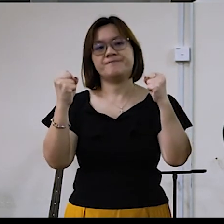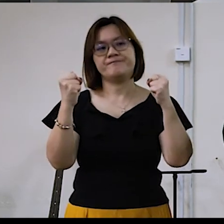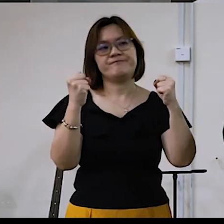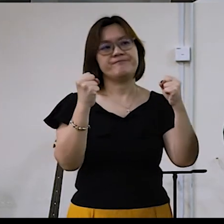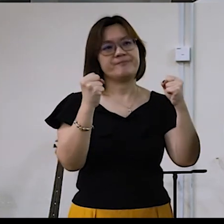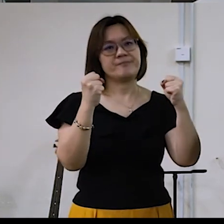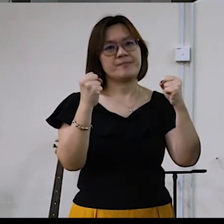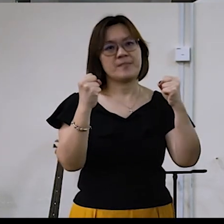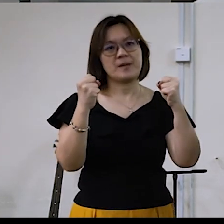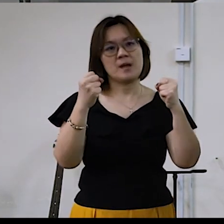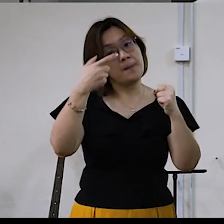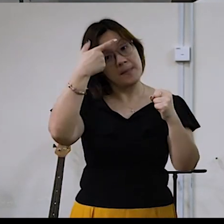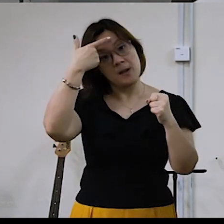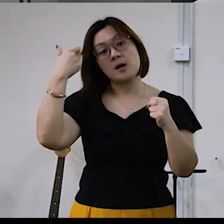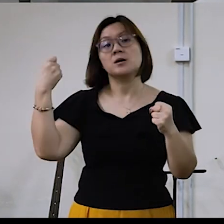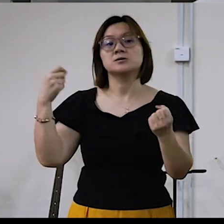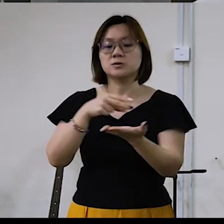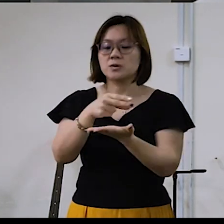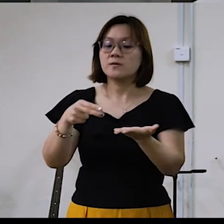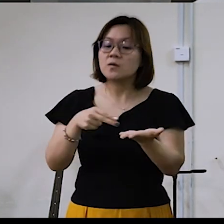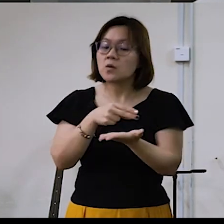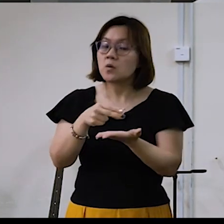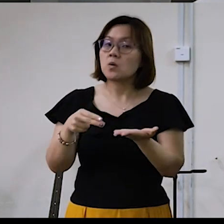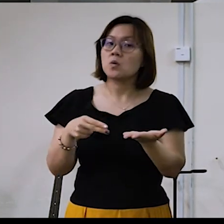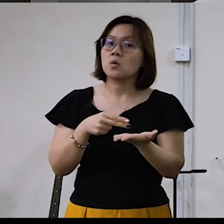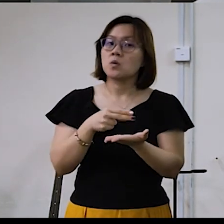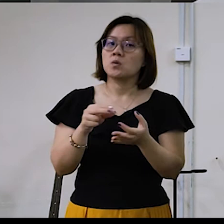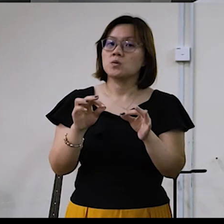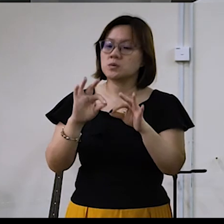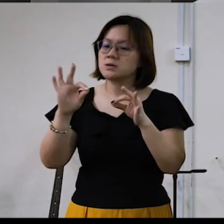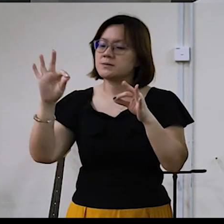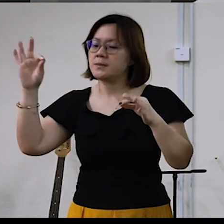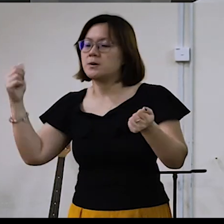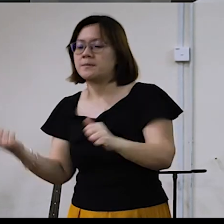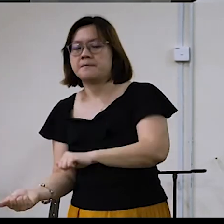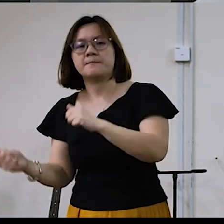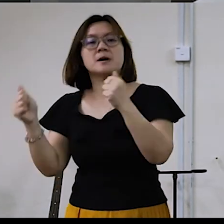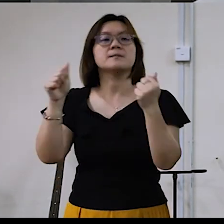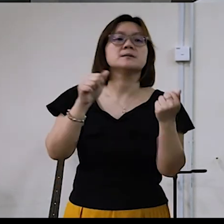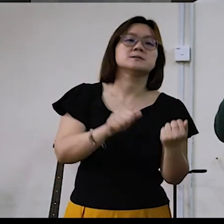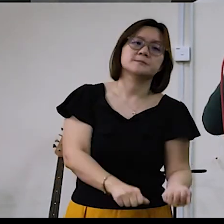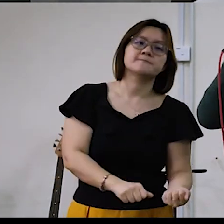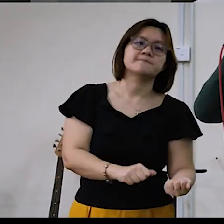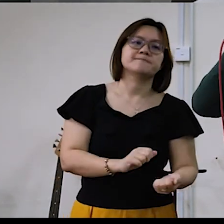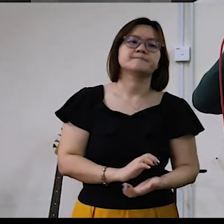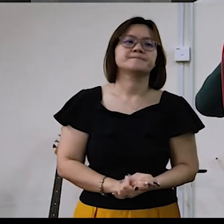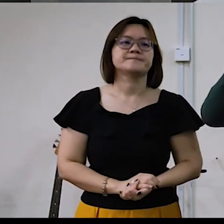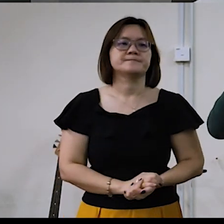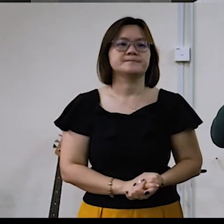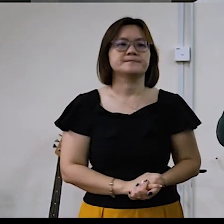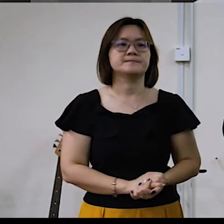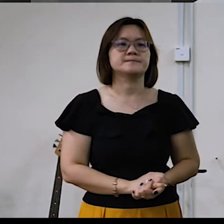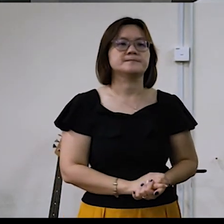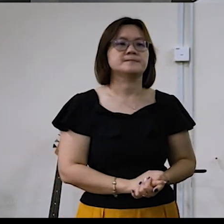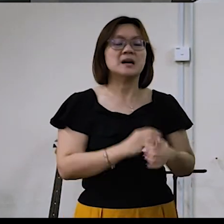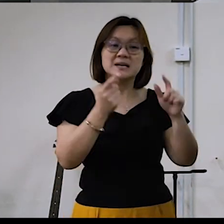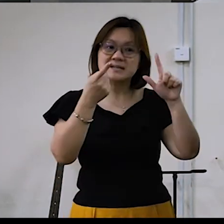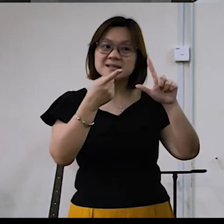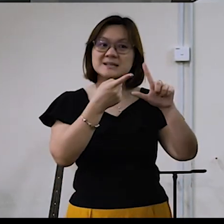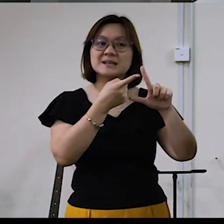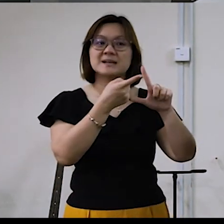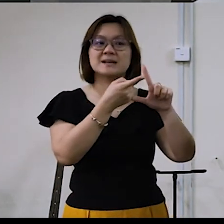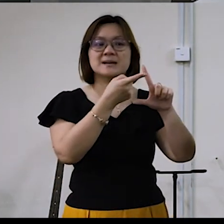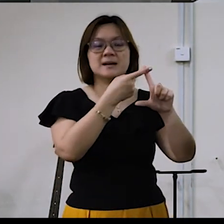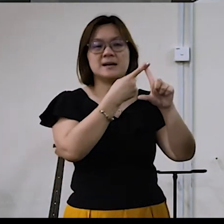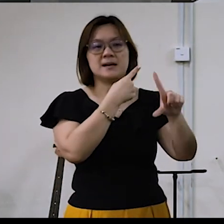Secondly, the second point in regards to Holy Spirit baptism is equipping the believer. You are equipped to